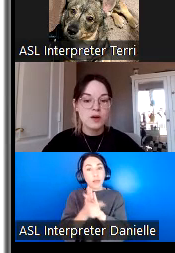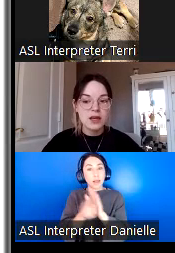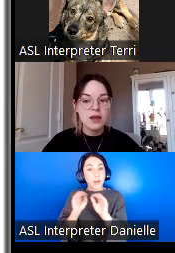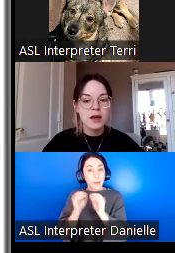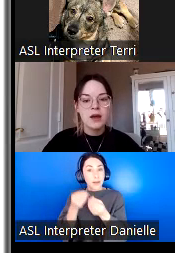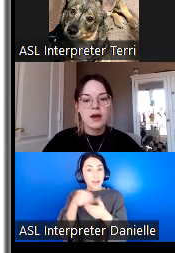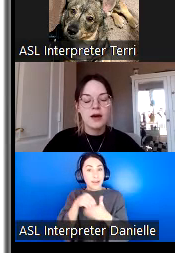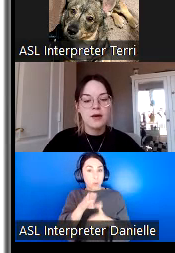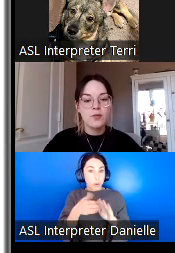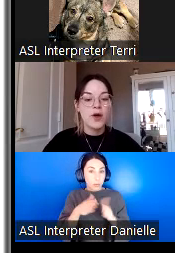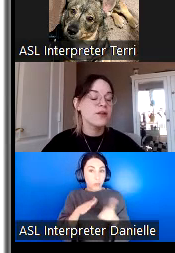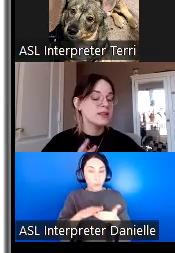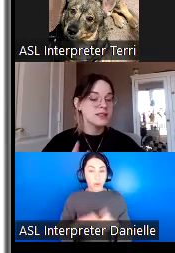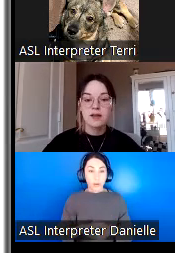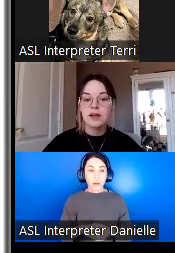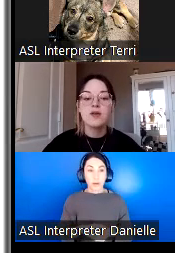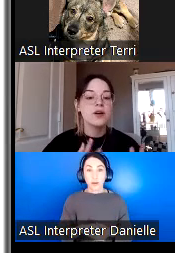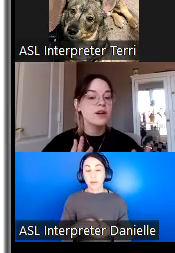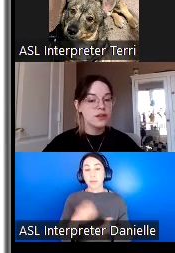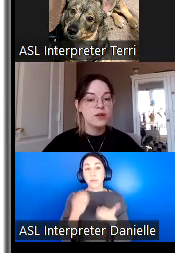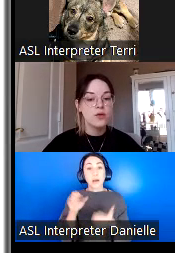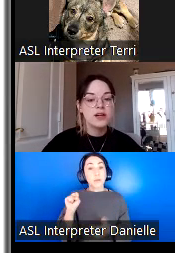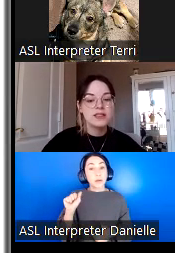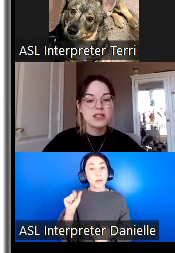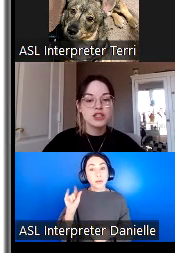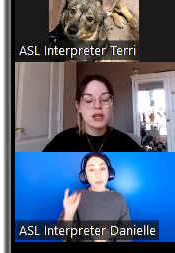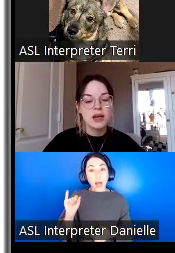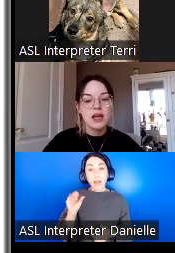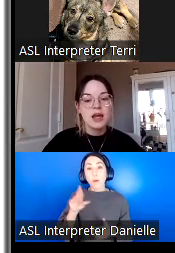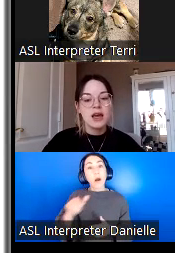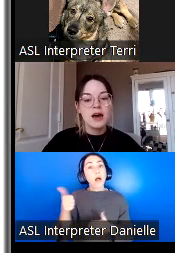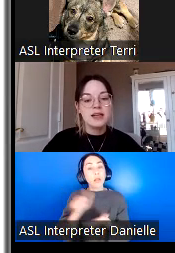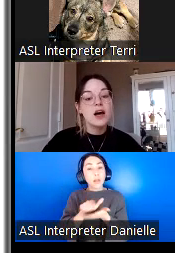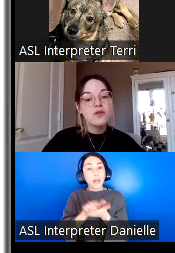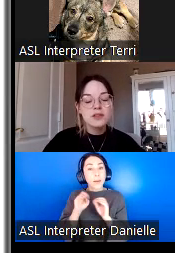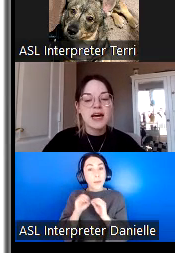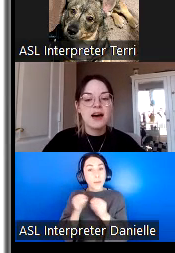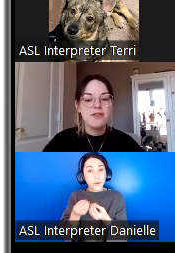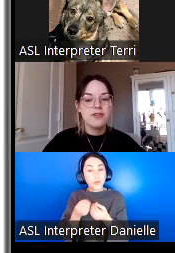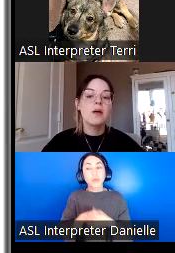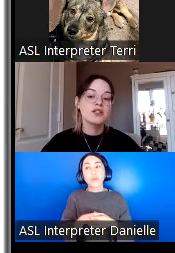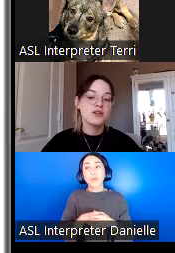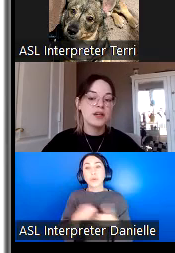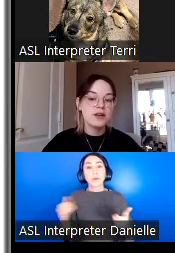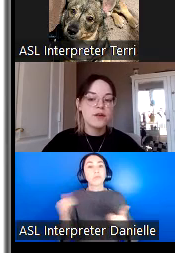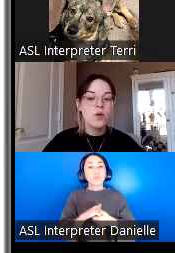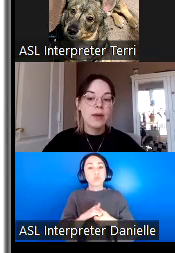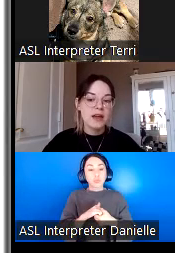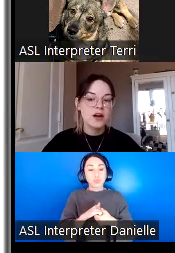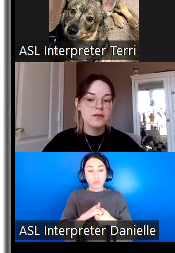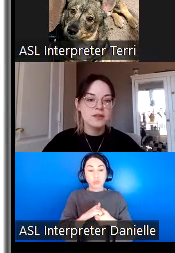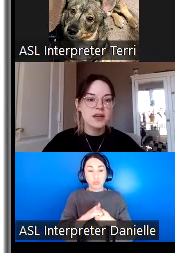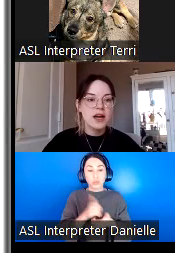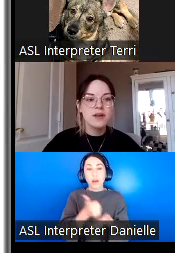in the community, whether that's Sally or another legal organization. It's helpful to have the opportunity for